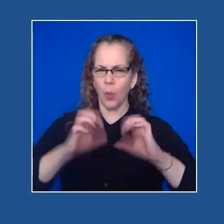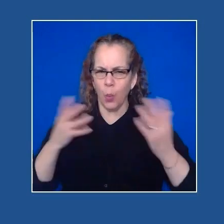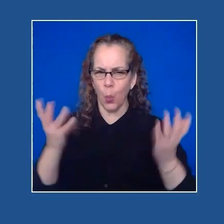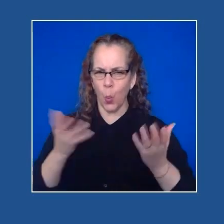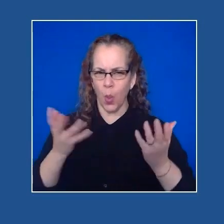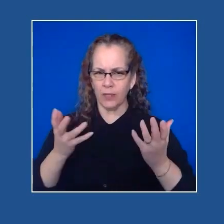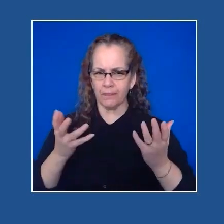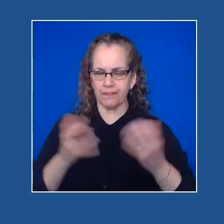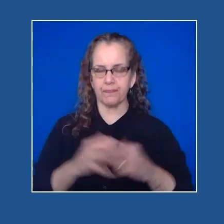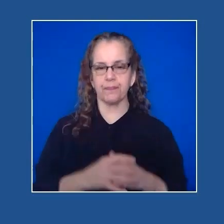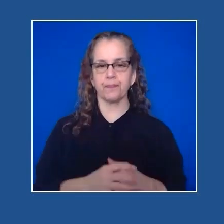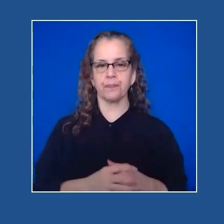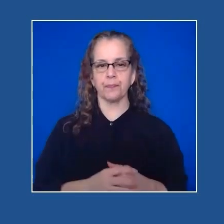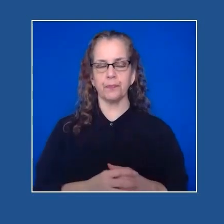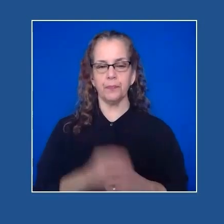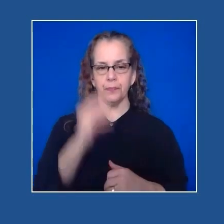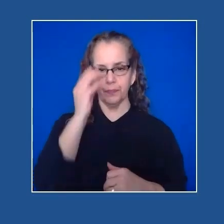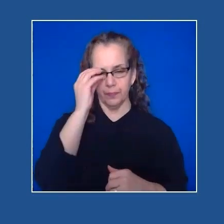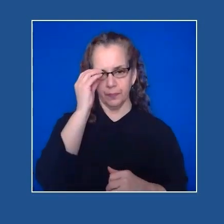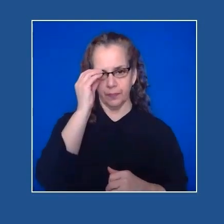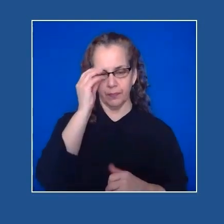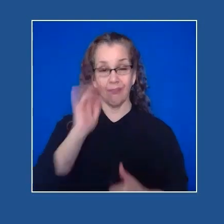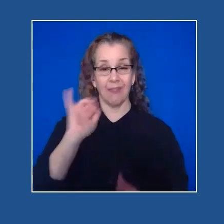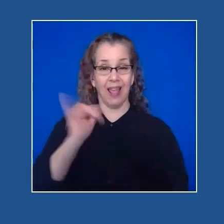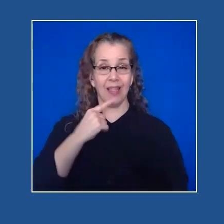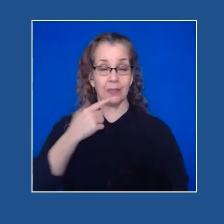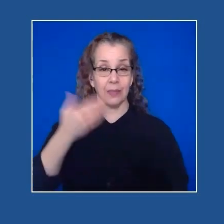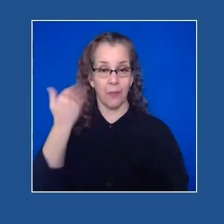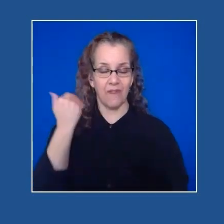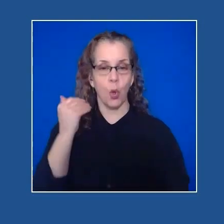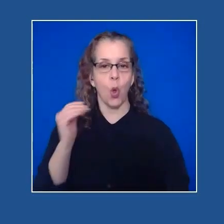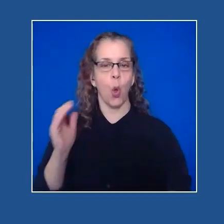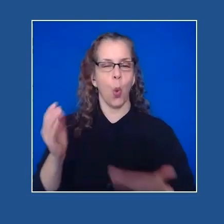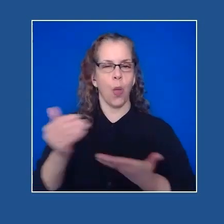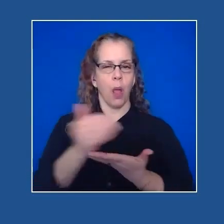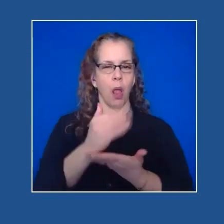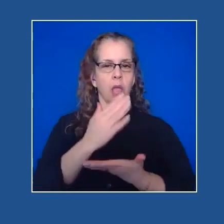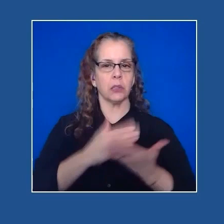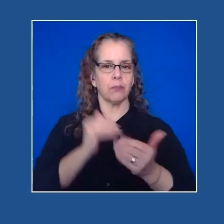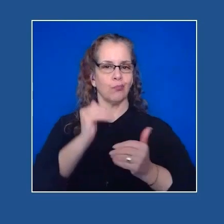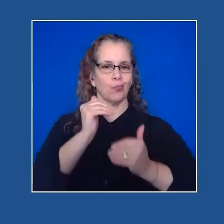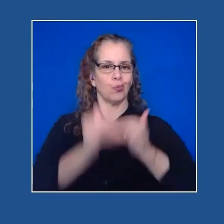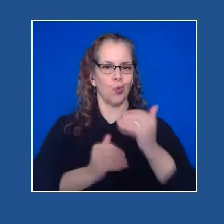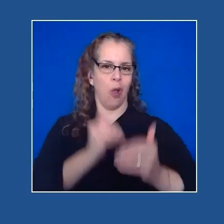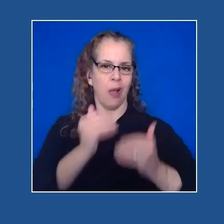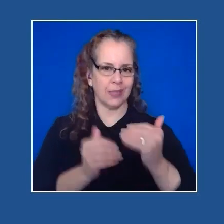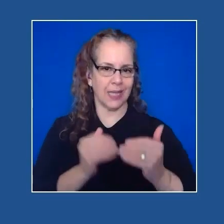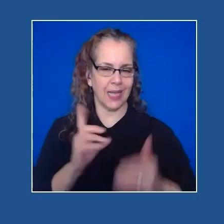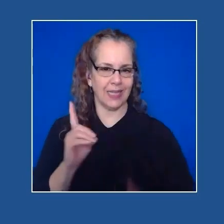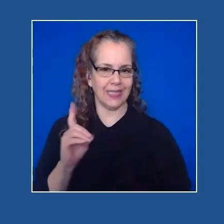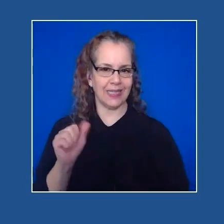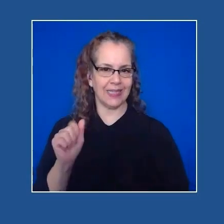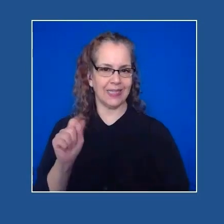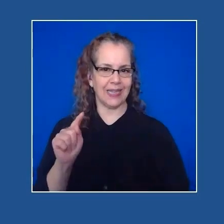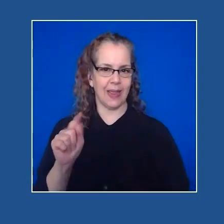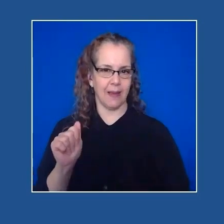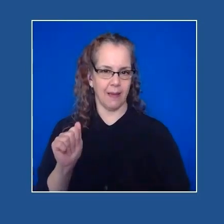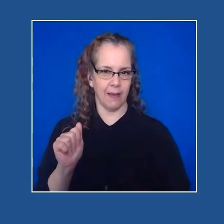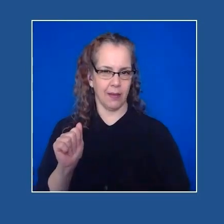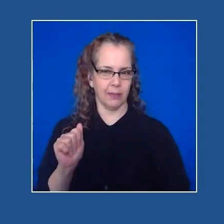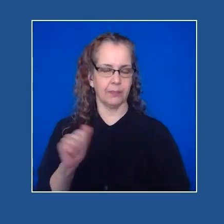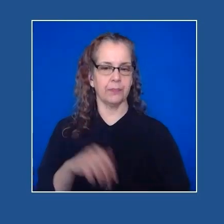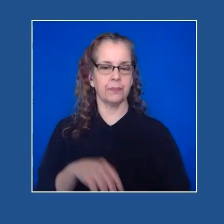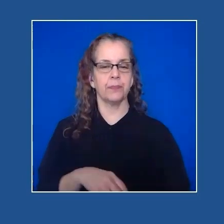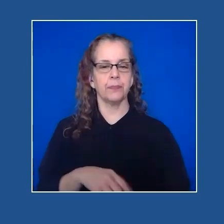find? As I mentioned before, we were collecting some process-oriented data around this pilot. So we